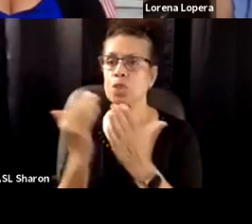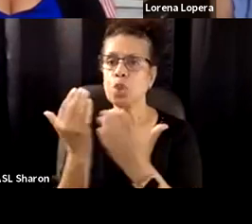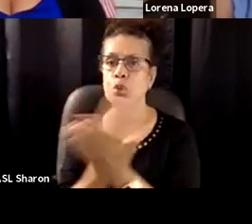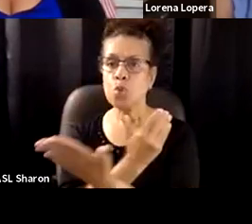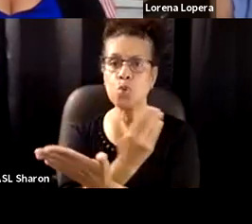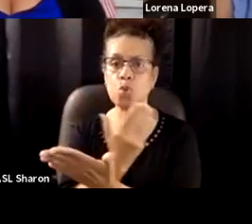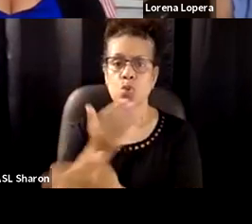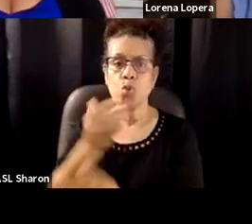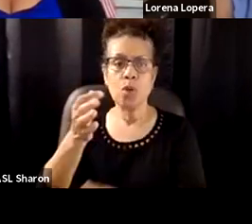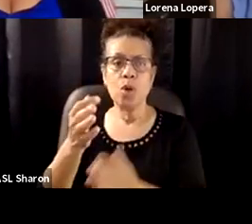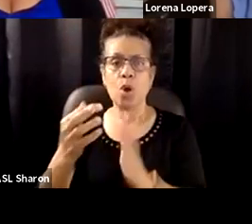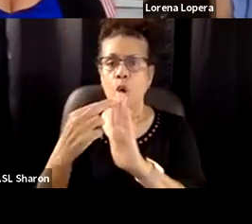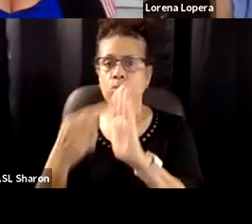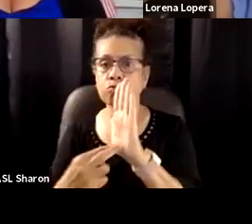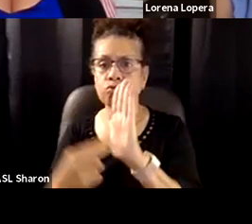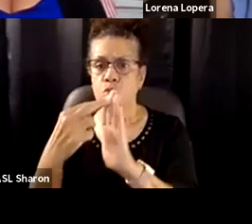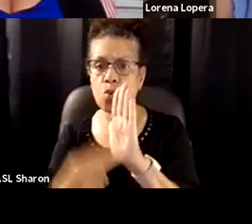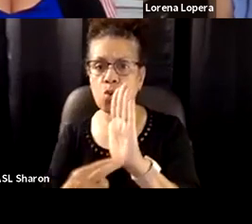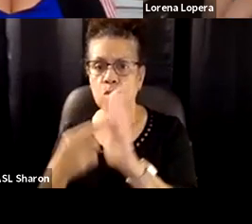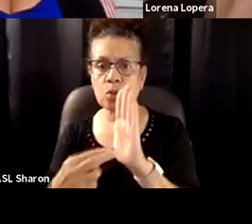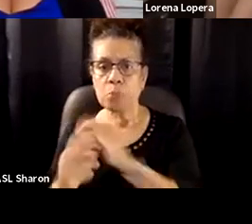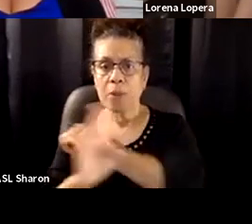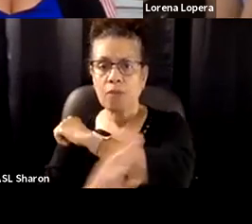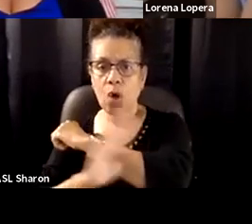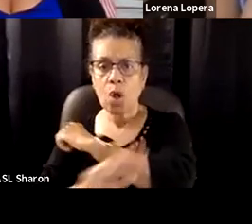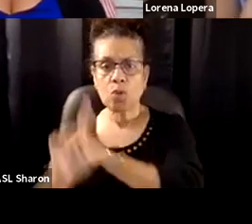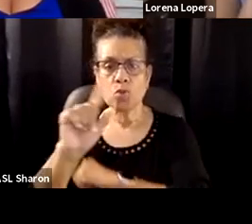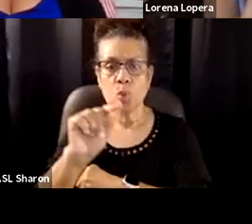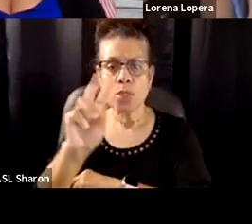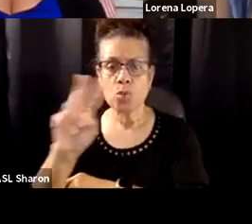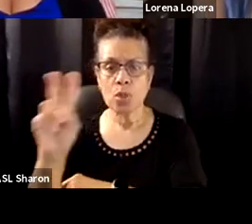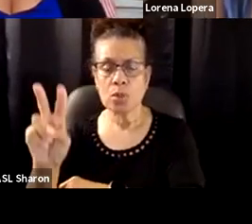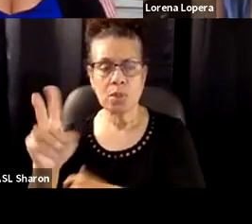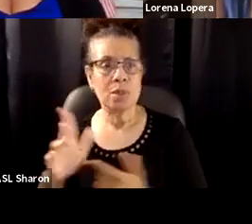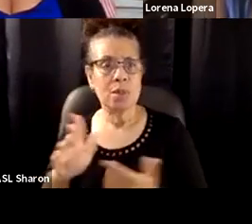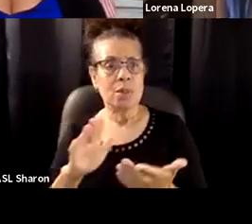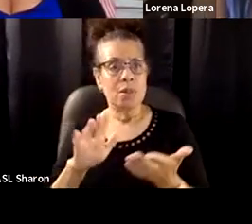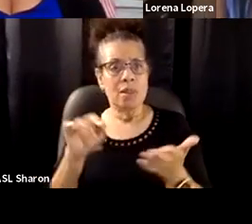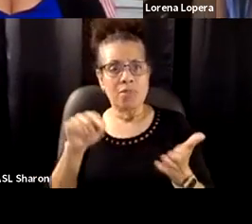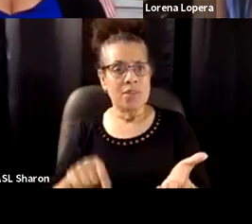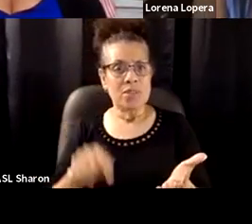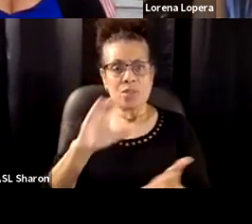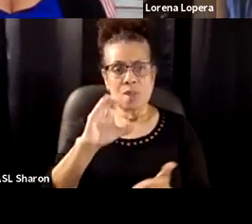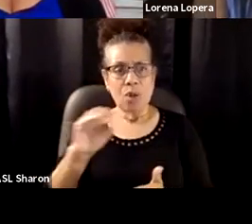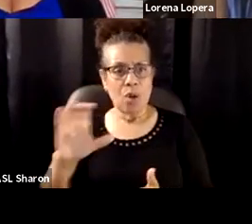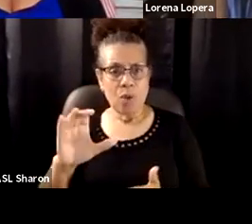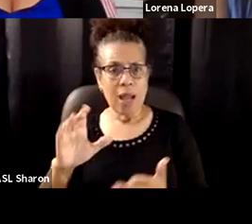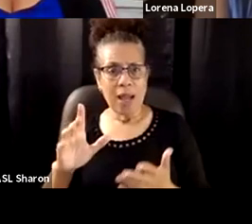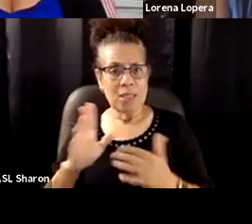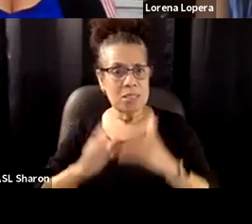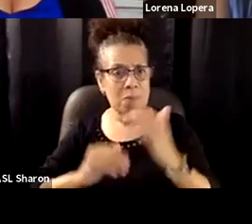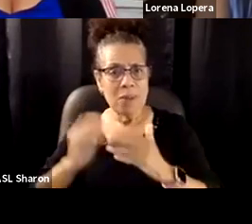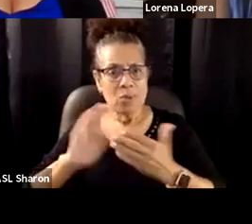2022 that incorporates a whole school restorative justice approach uh to building